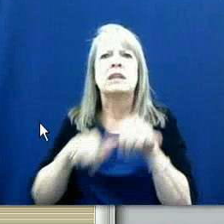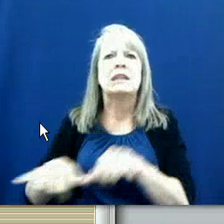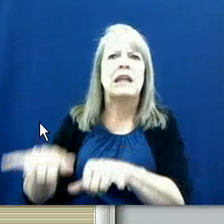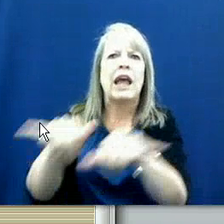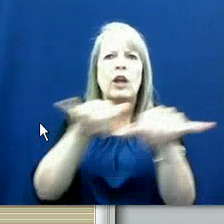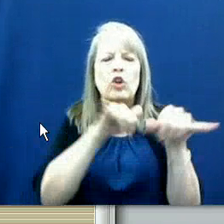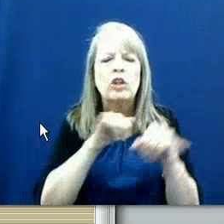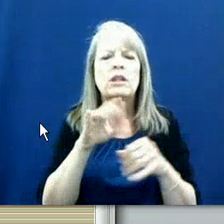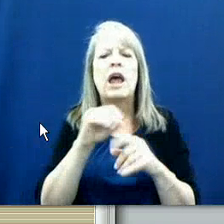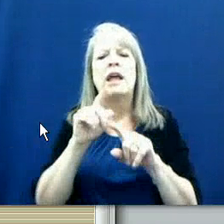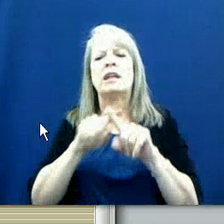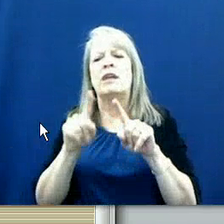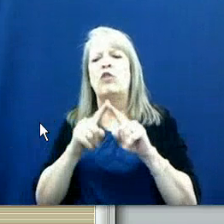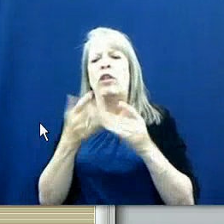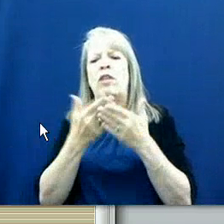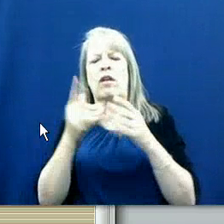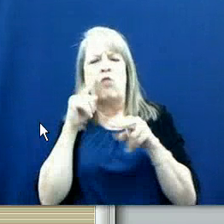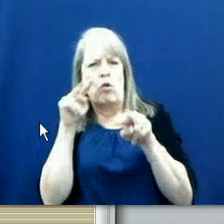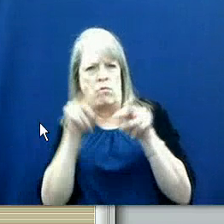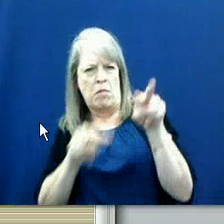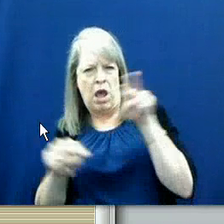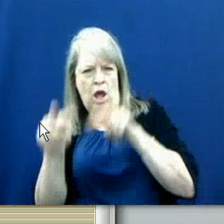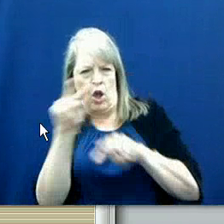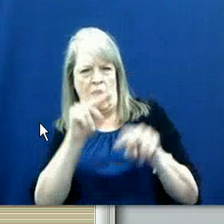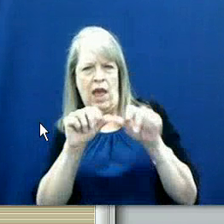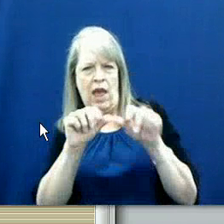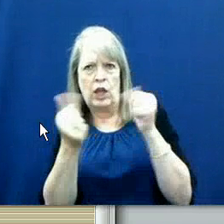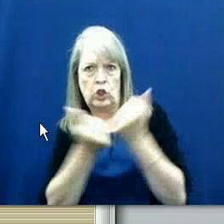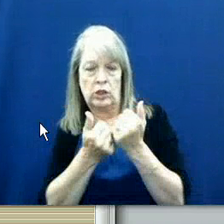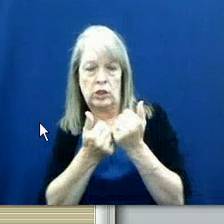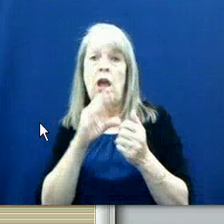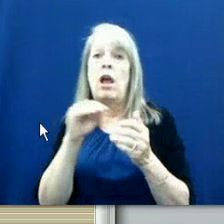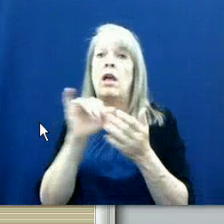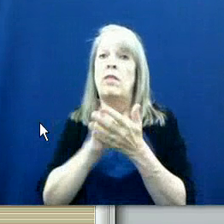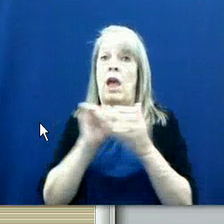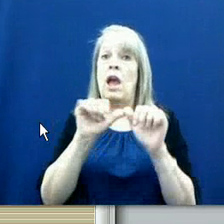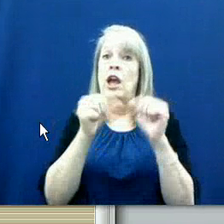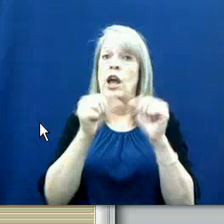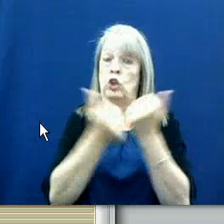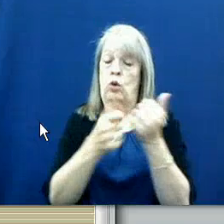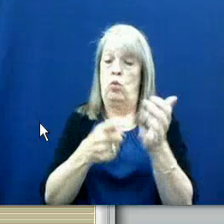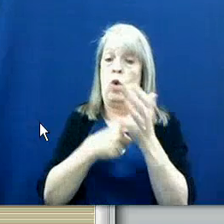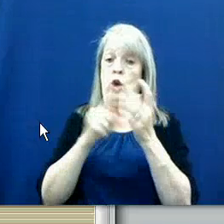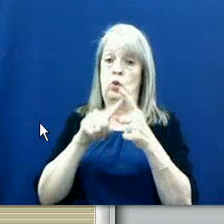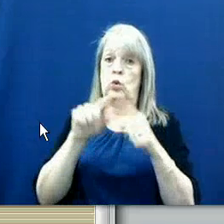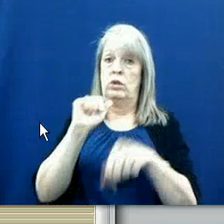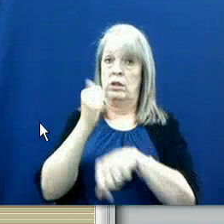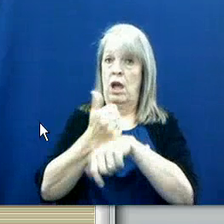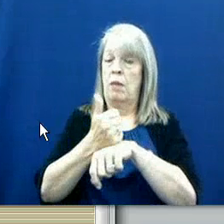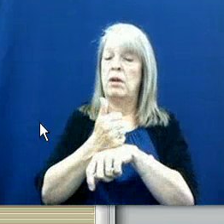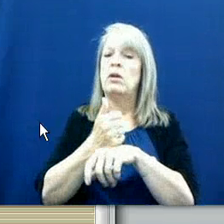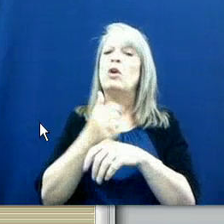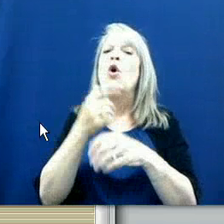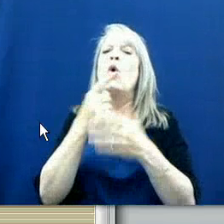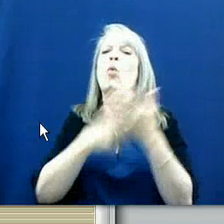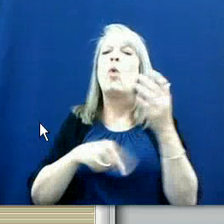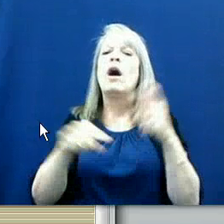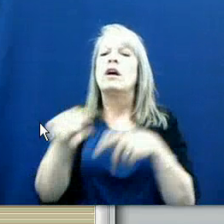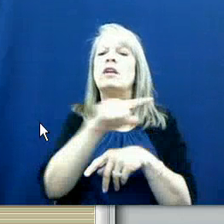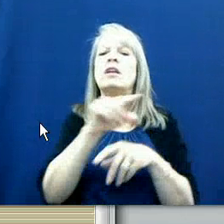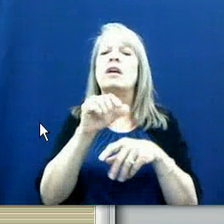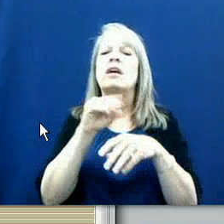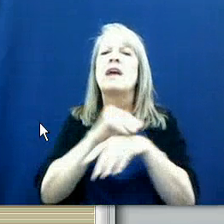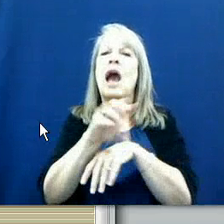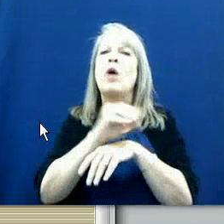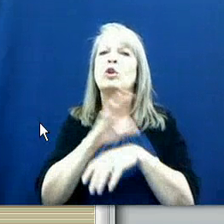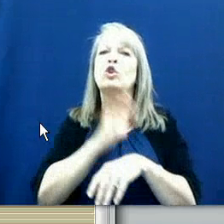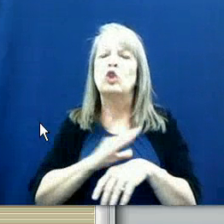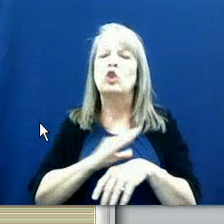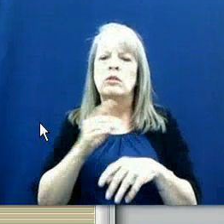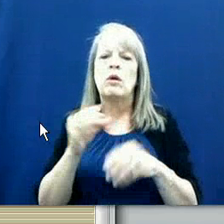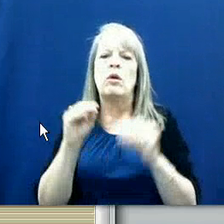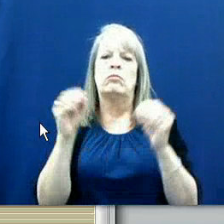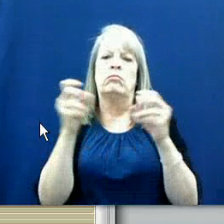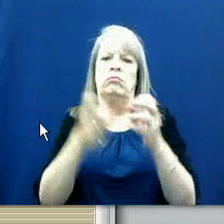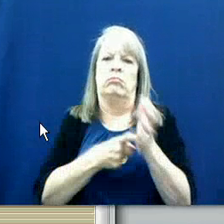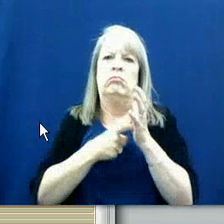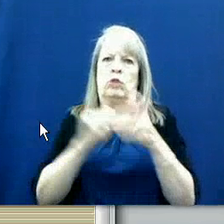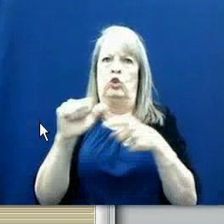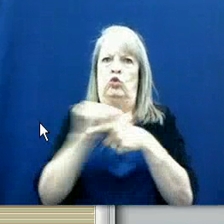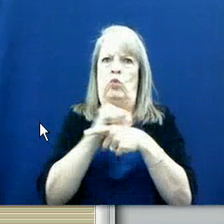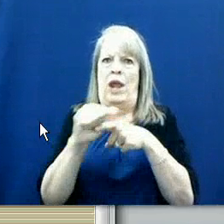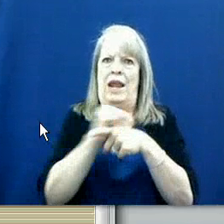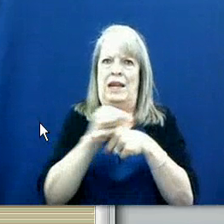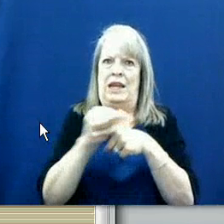monitoring agencies, required agencies to set minimum training standards for all VR counselors, and speeded up the